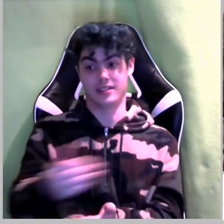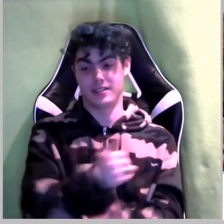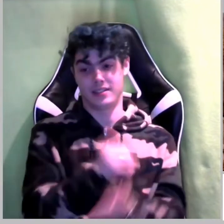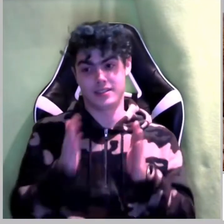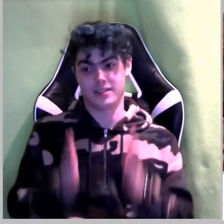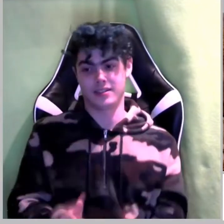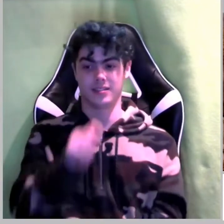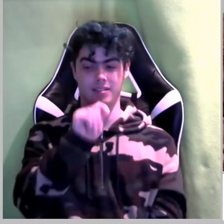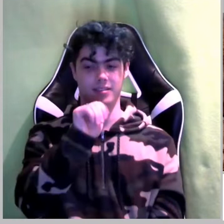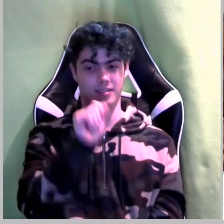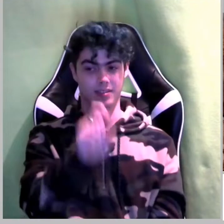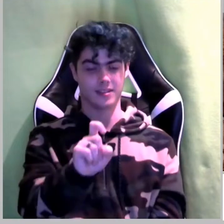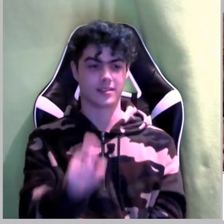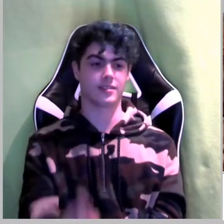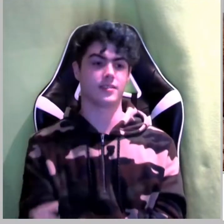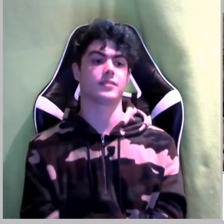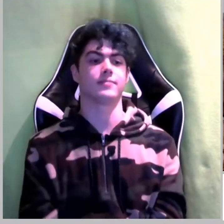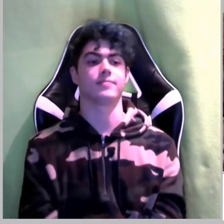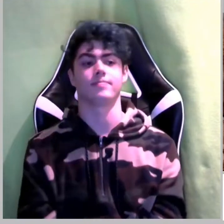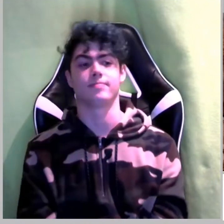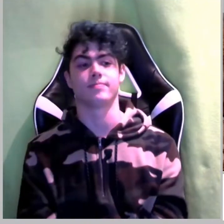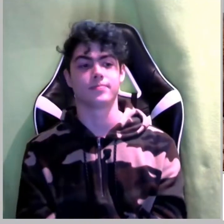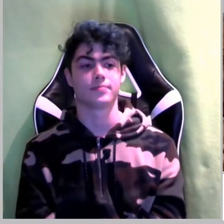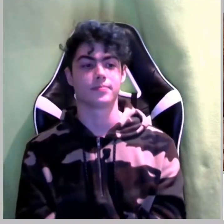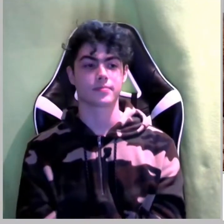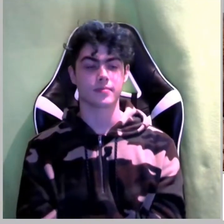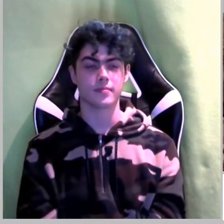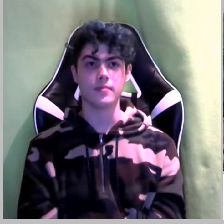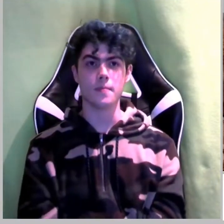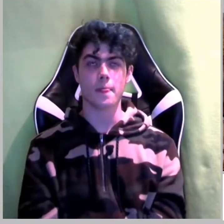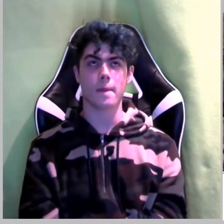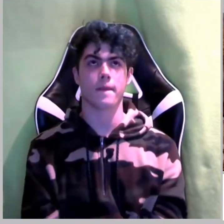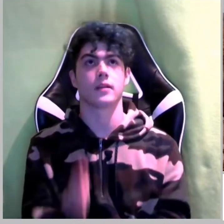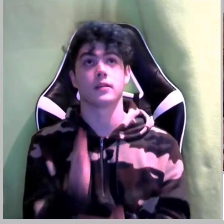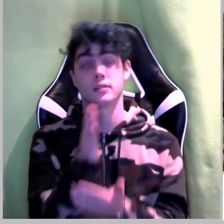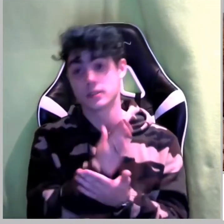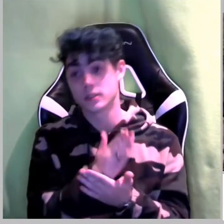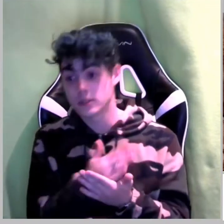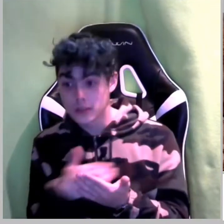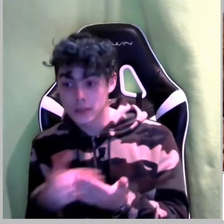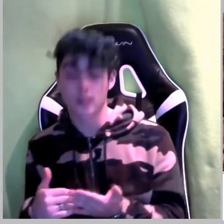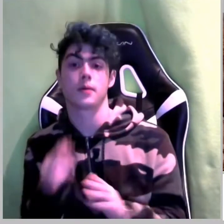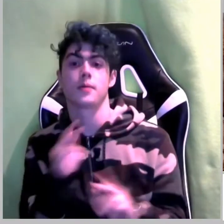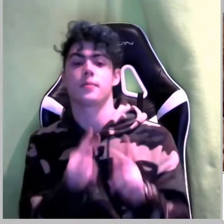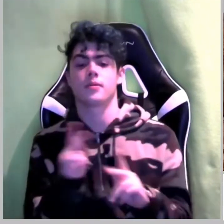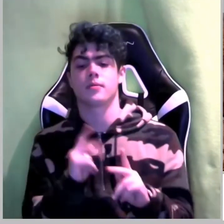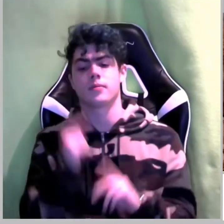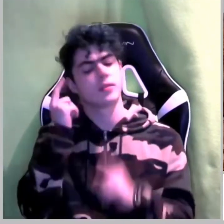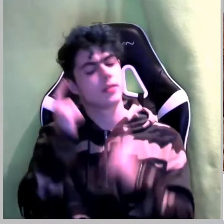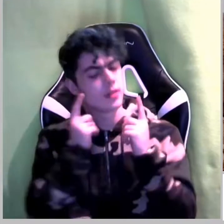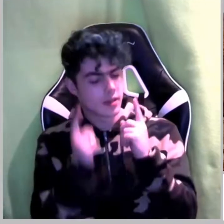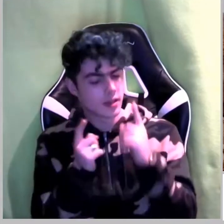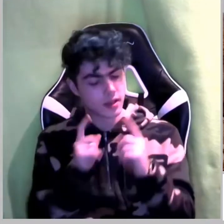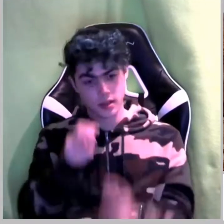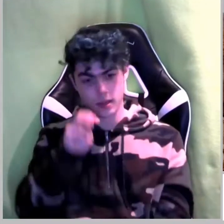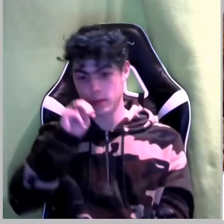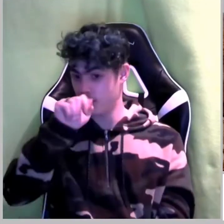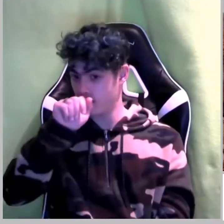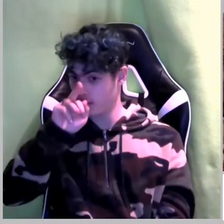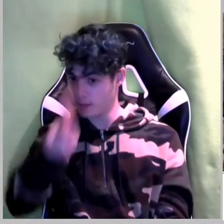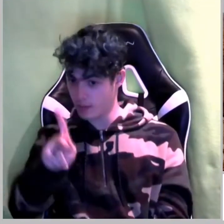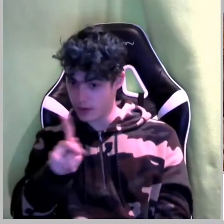biblical scholars look to Mark as the author because of their similarities, but we know that Matthew is